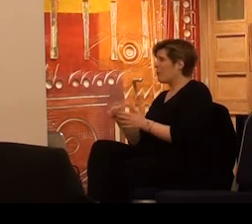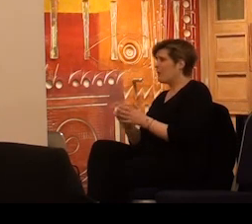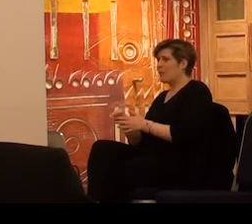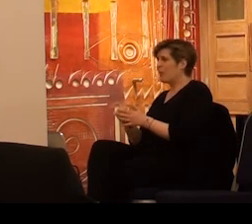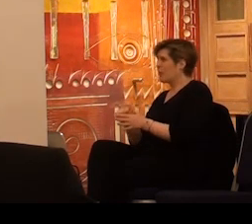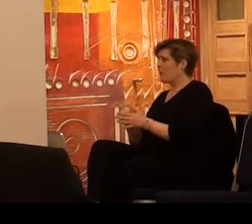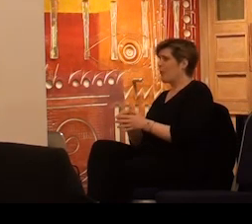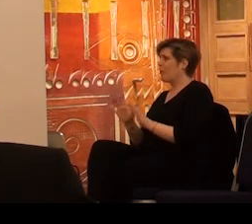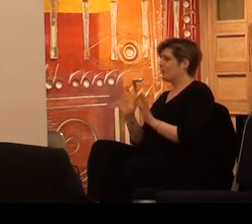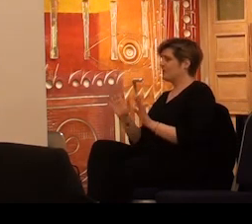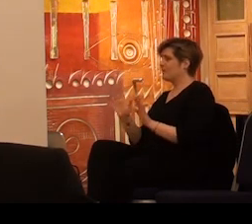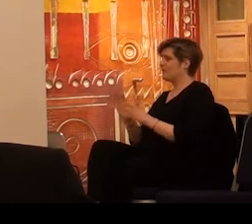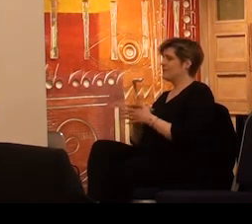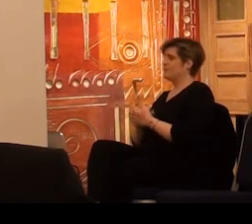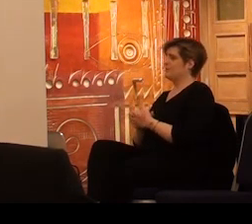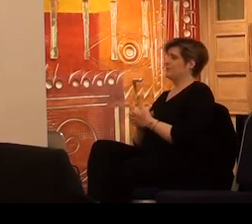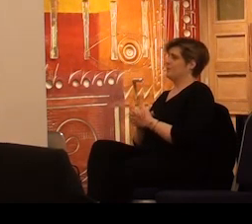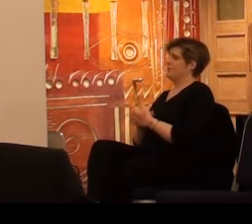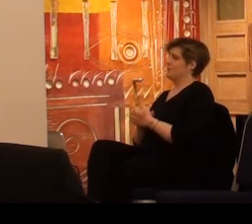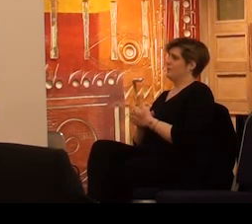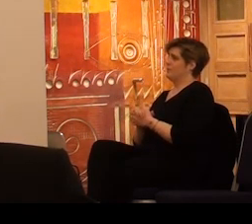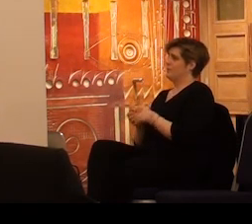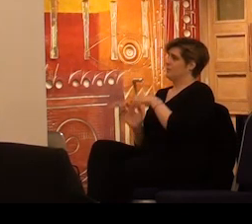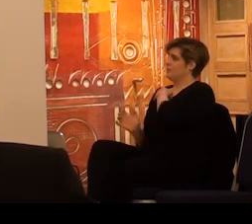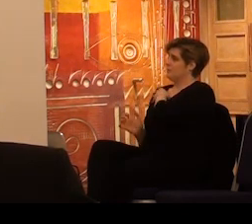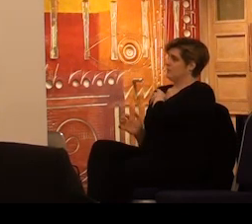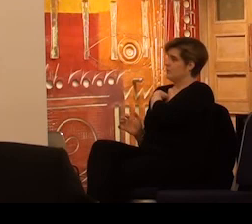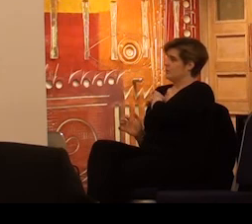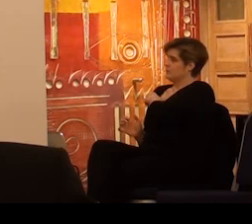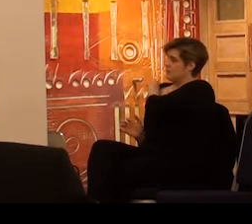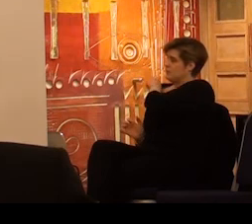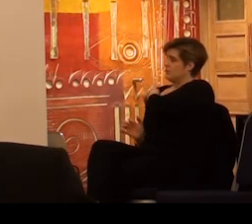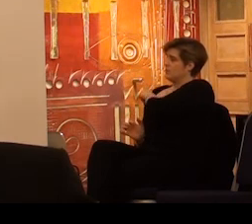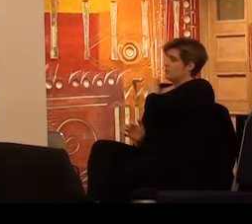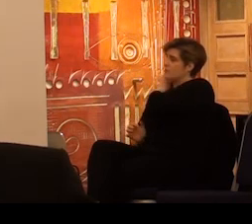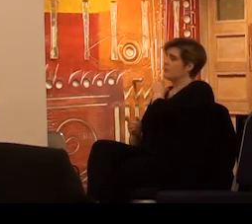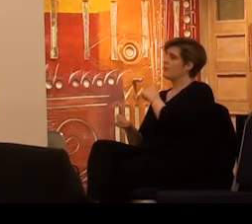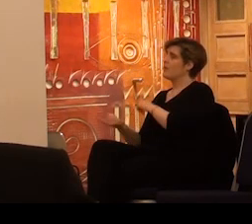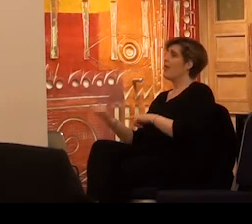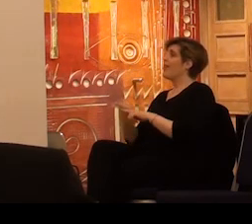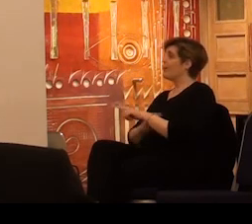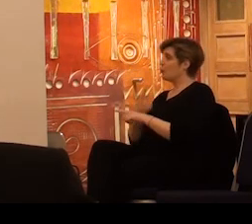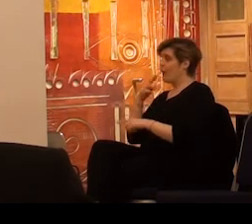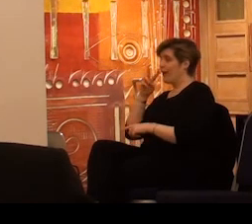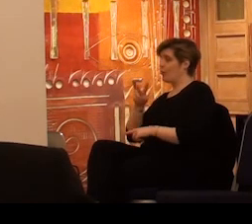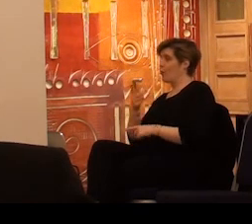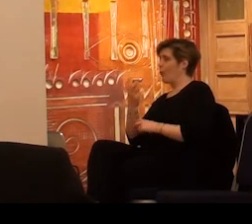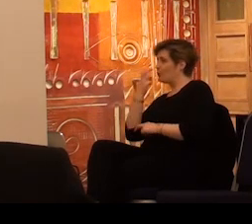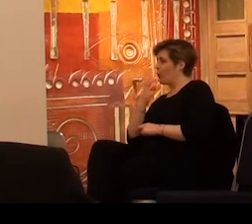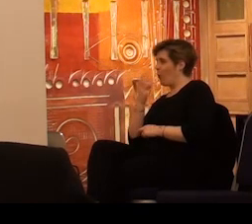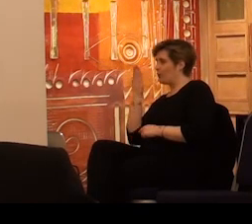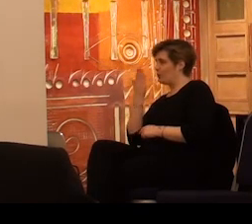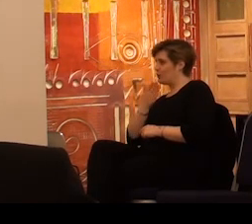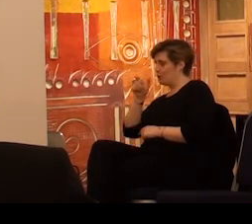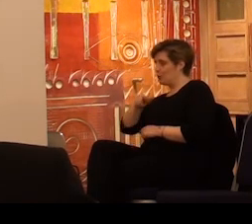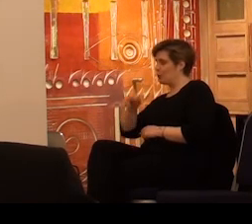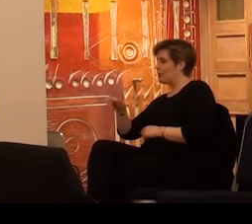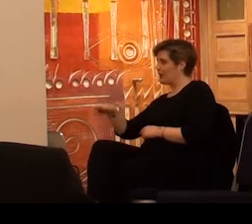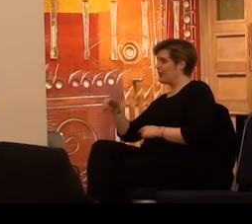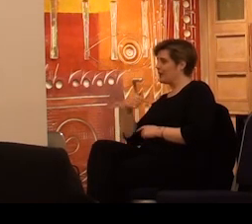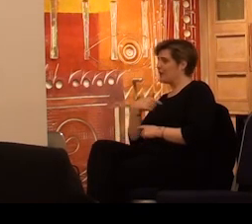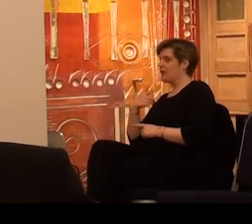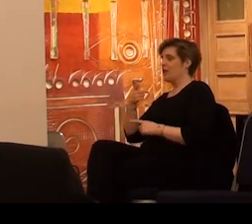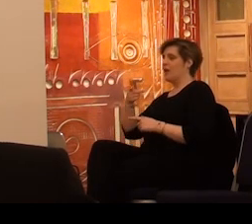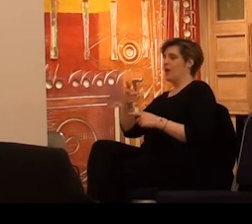level 3 art qualification, and his granny saw me at Stockport train station when she was on a stall there, told me how he went